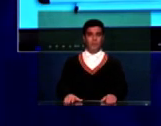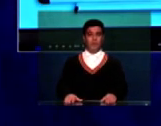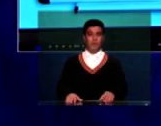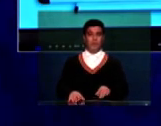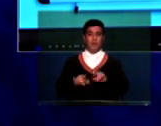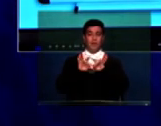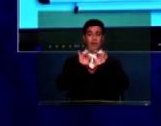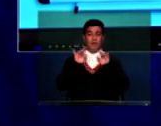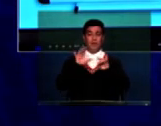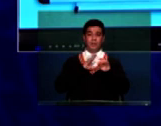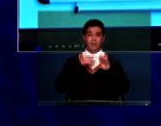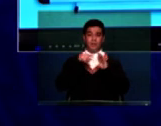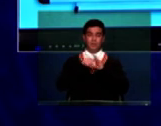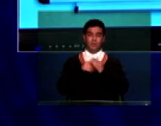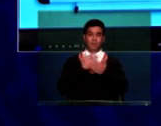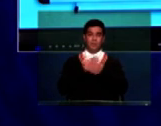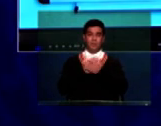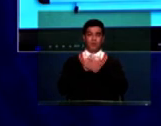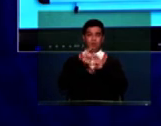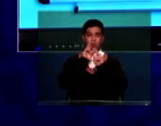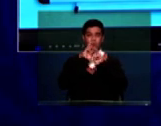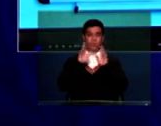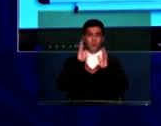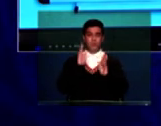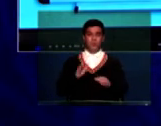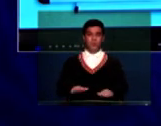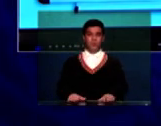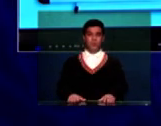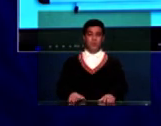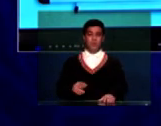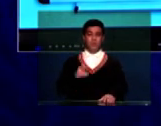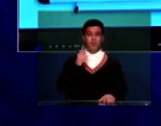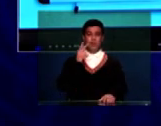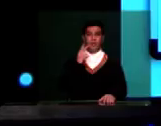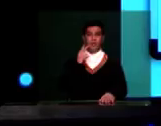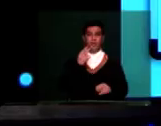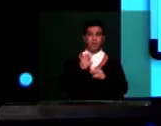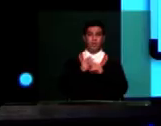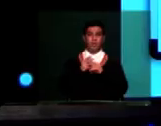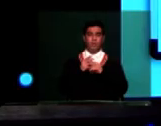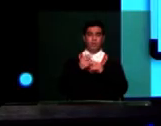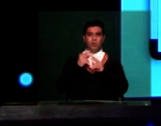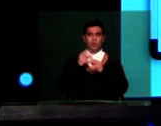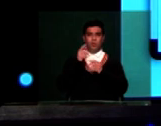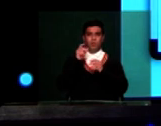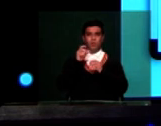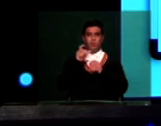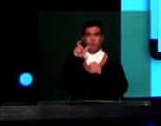Aytilgan hodisaga doir quyidagi misolni ko'rib chiqaylik. Ikki ovchi bo'riga qarata bittadan o'q